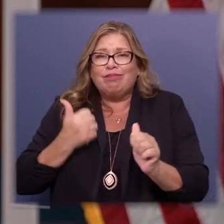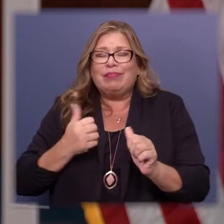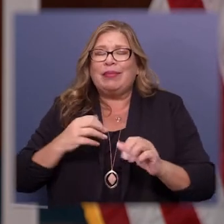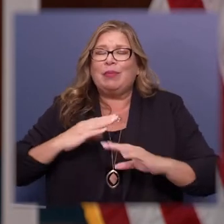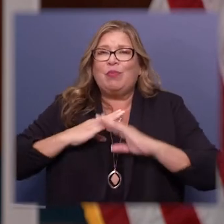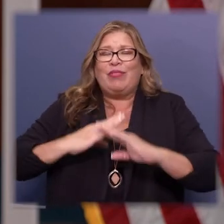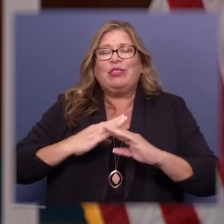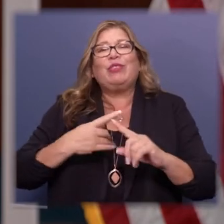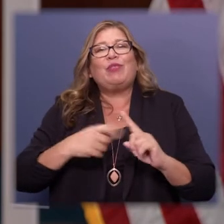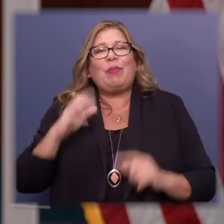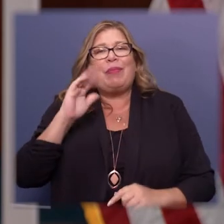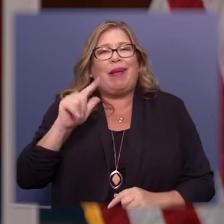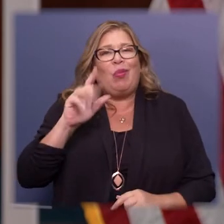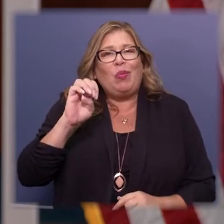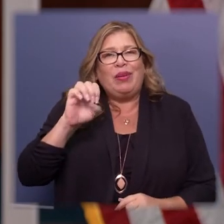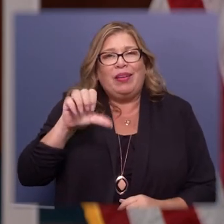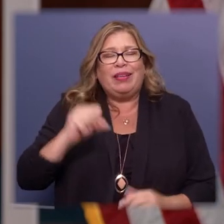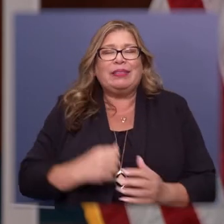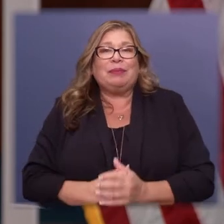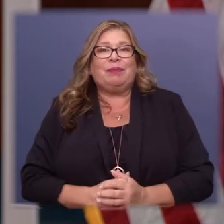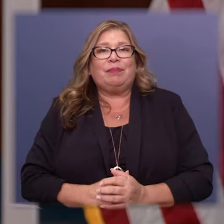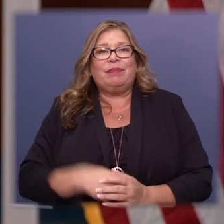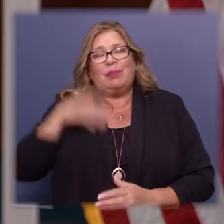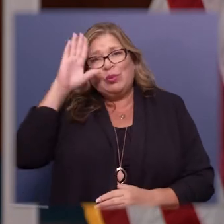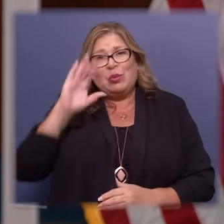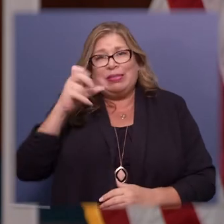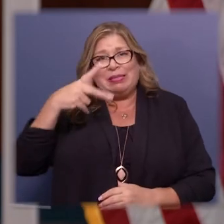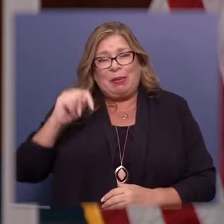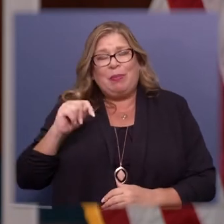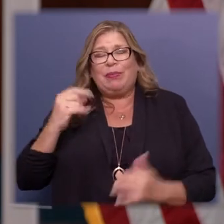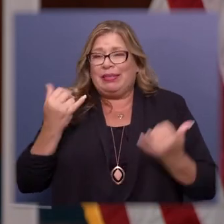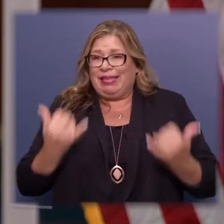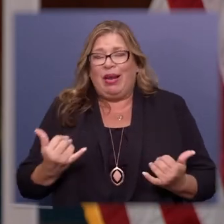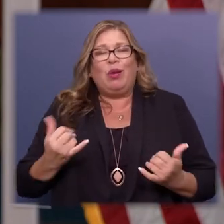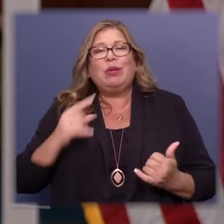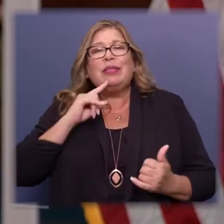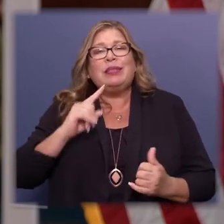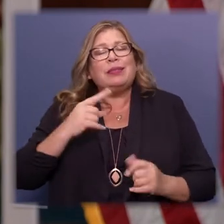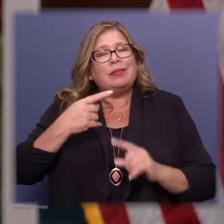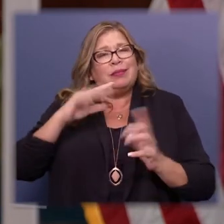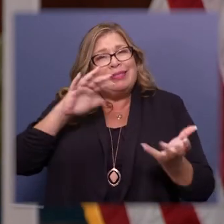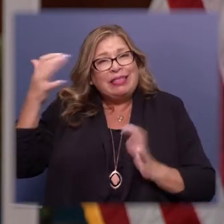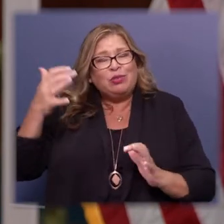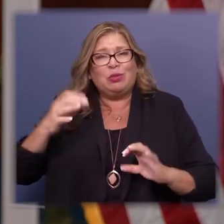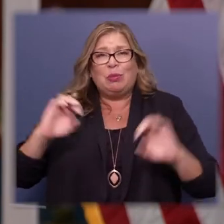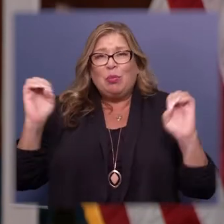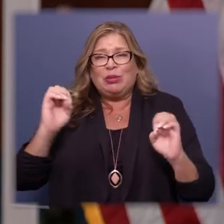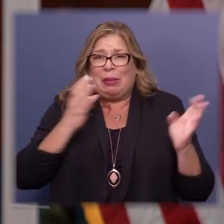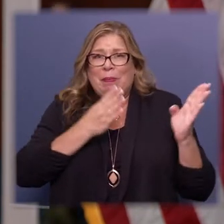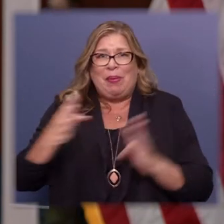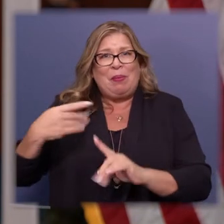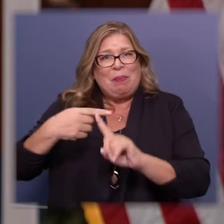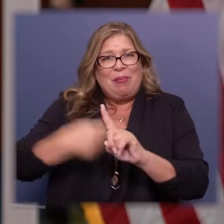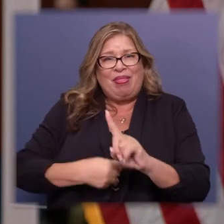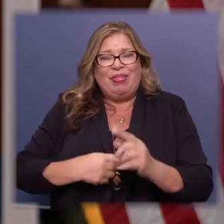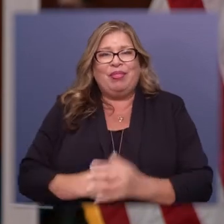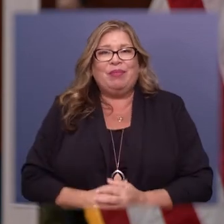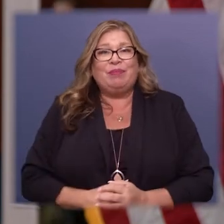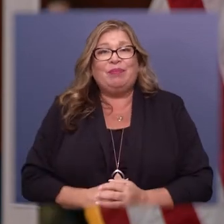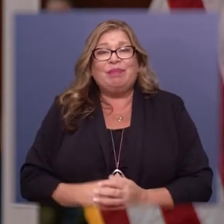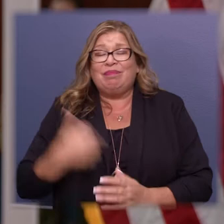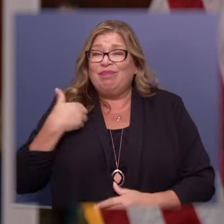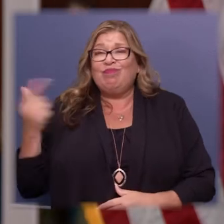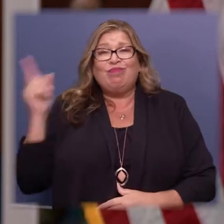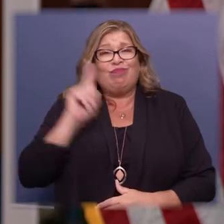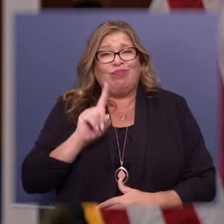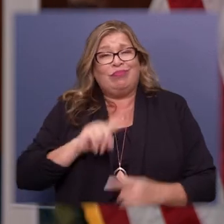OES. September is Preparedness Month, and as I speak with you today, we have